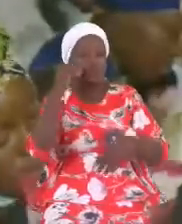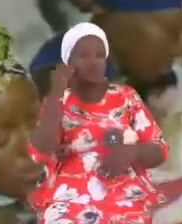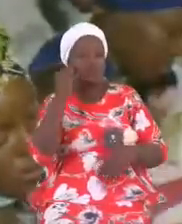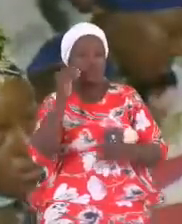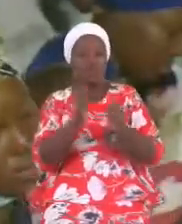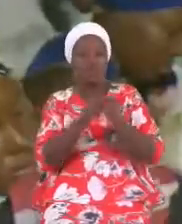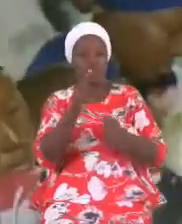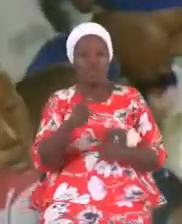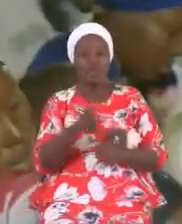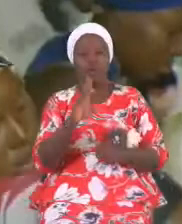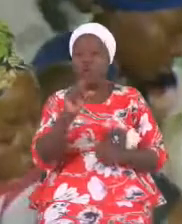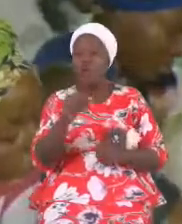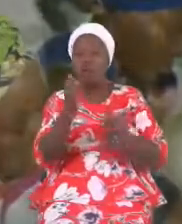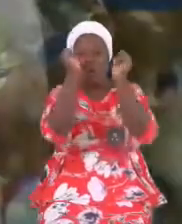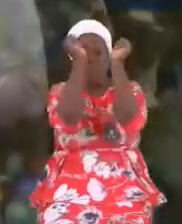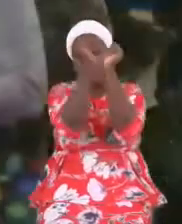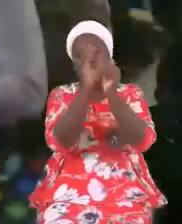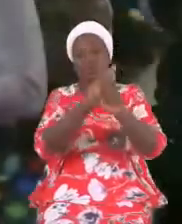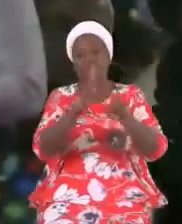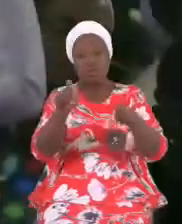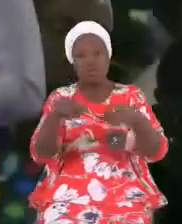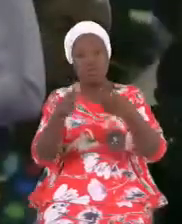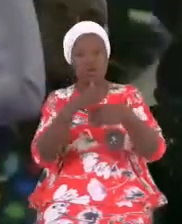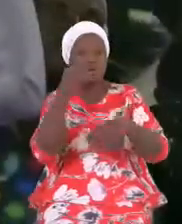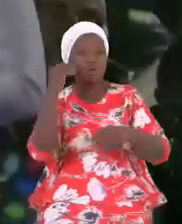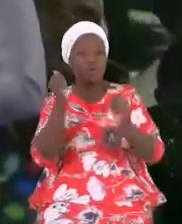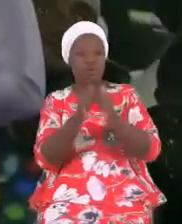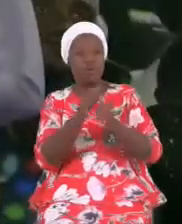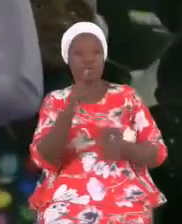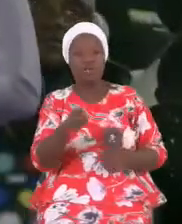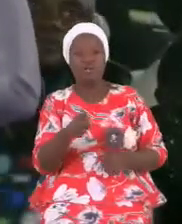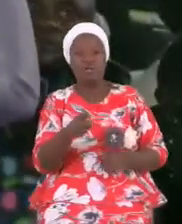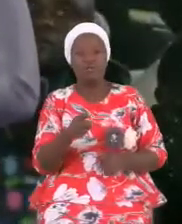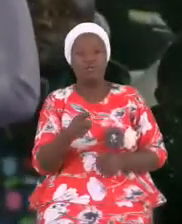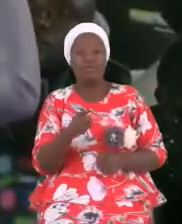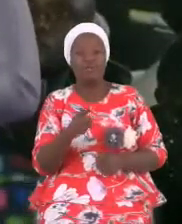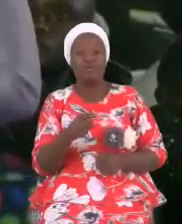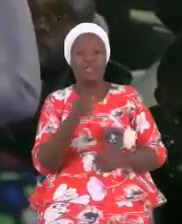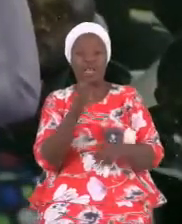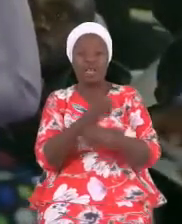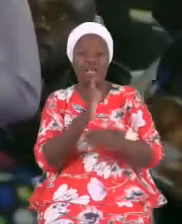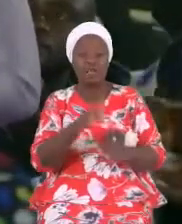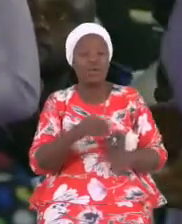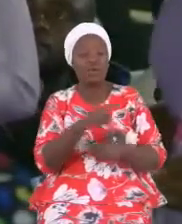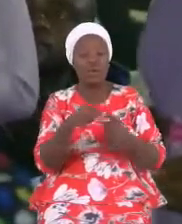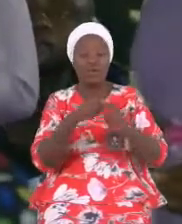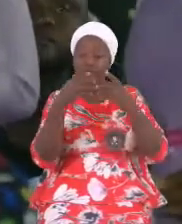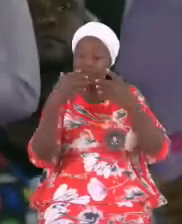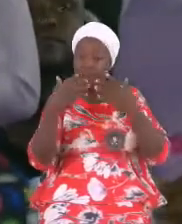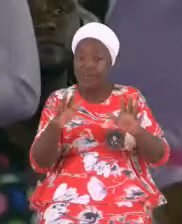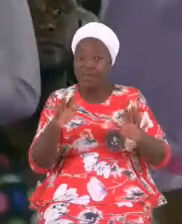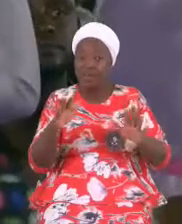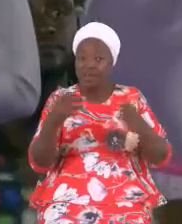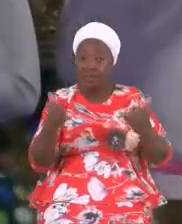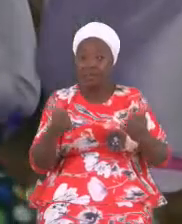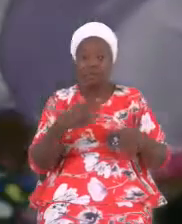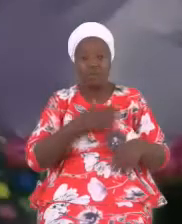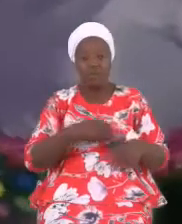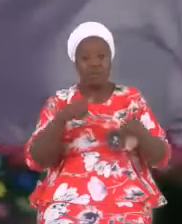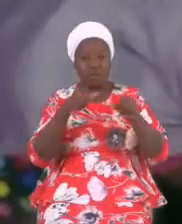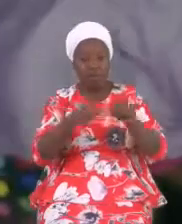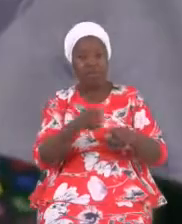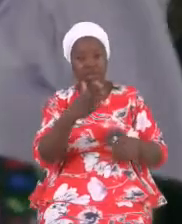No bondage will go back with you. Counselors, when you finish, remain in the congregation as